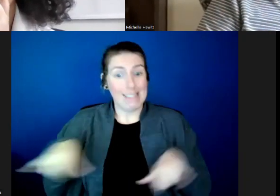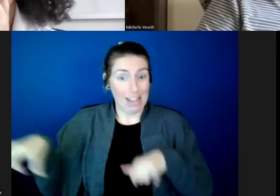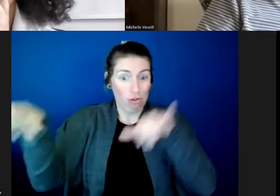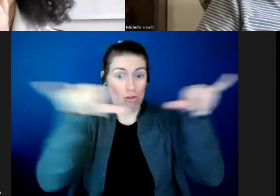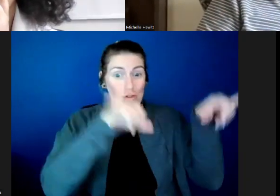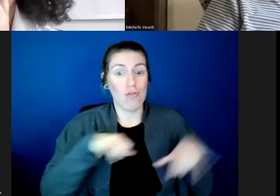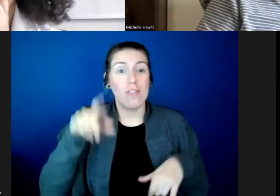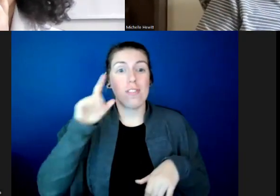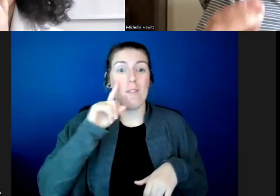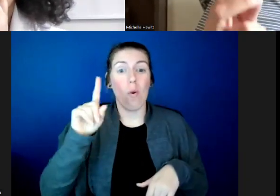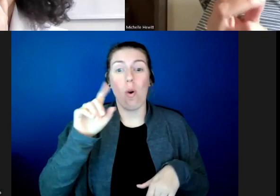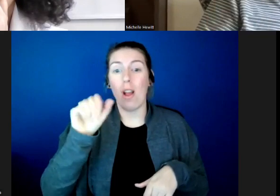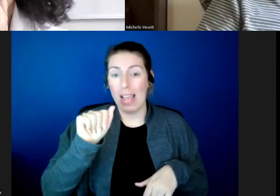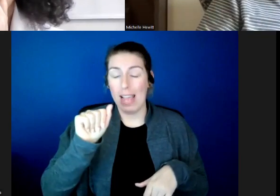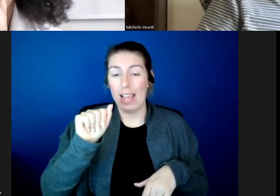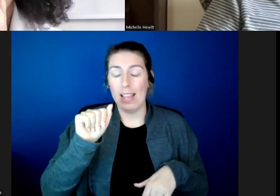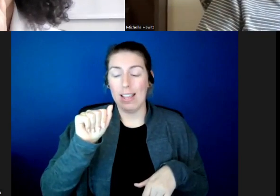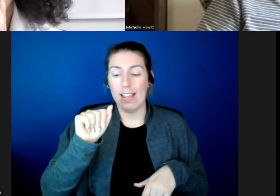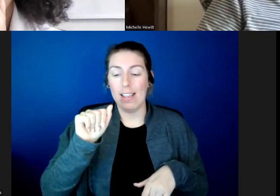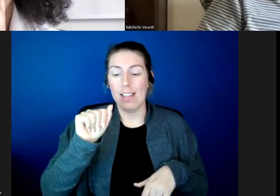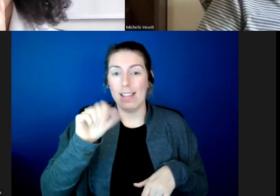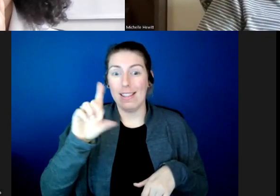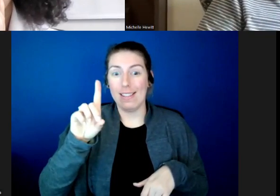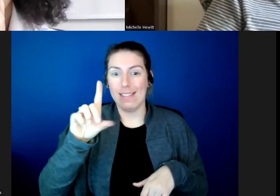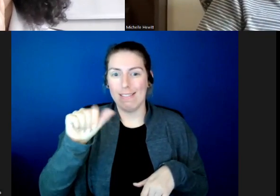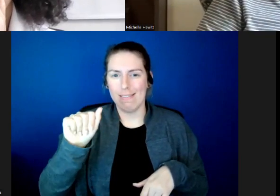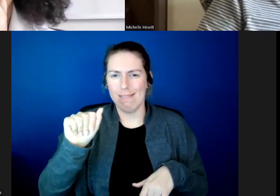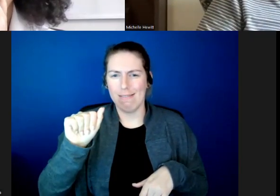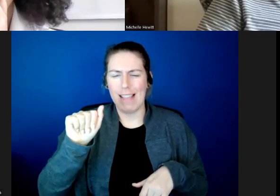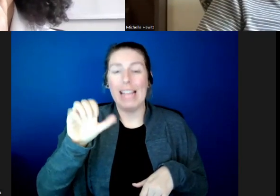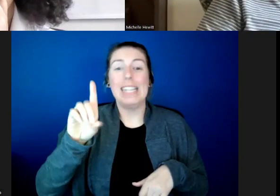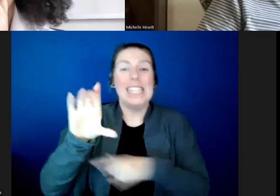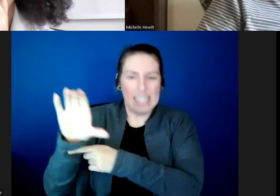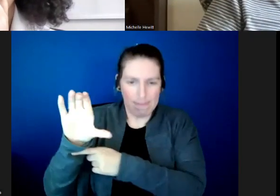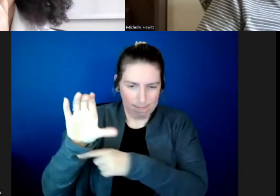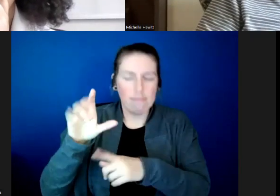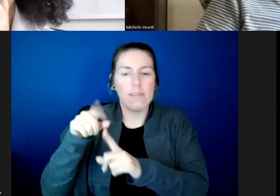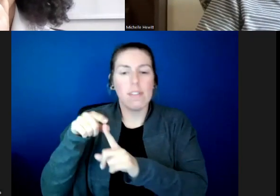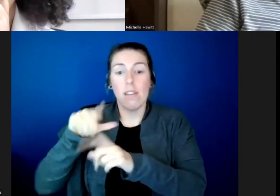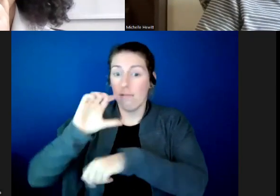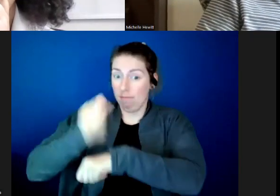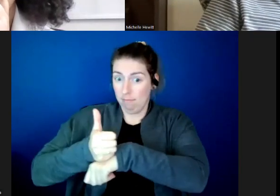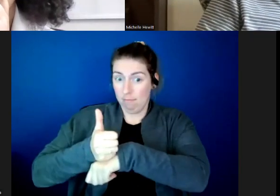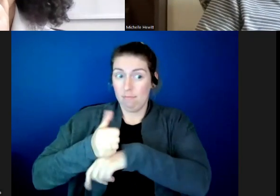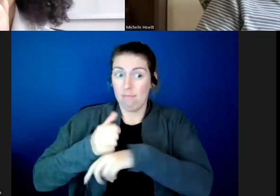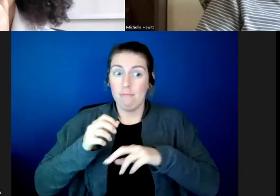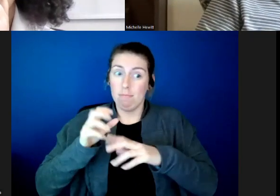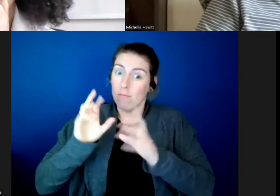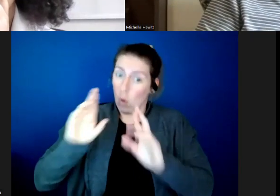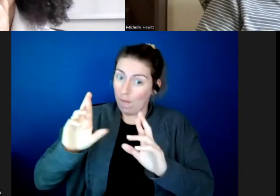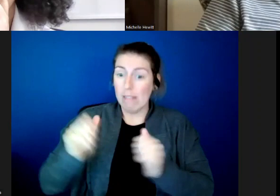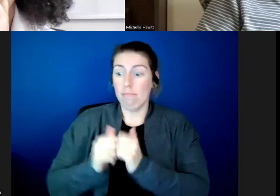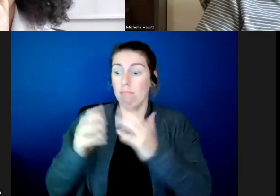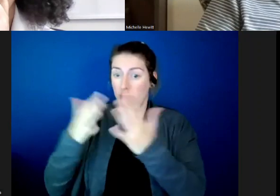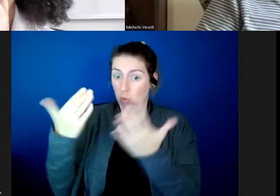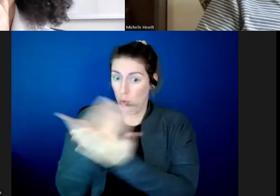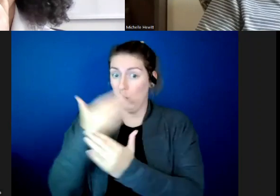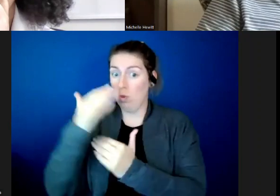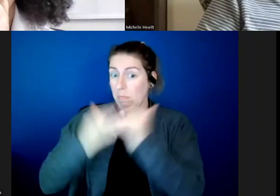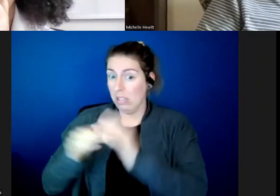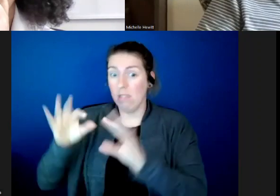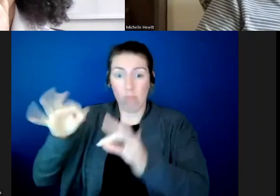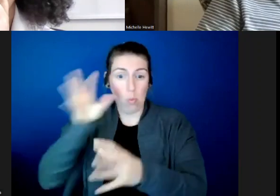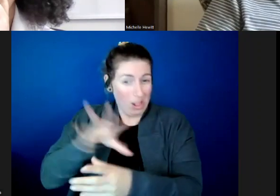ABC up and running, I would hope that that would be taken care of here in BC. But it's